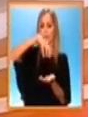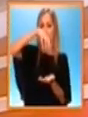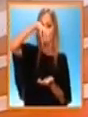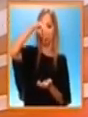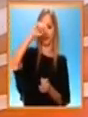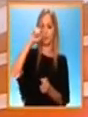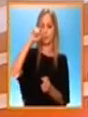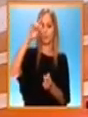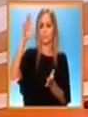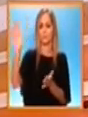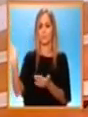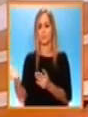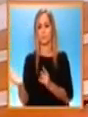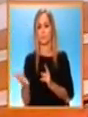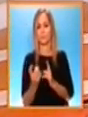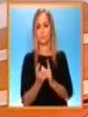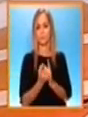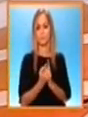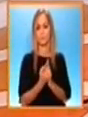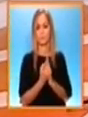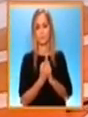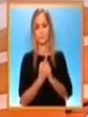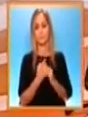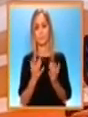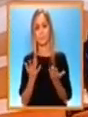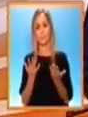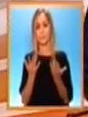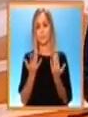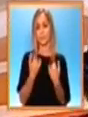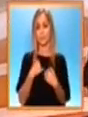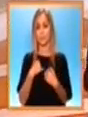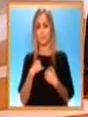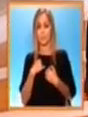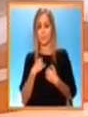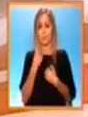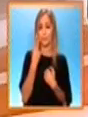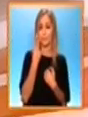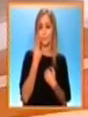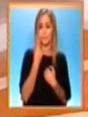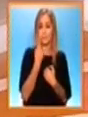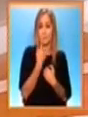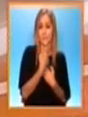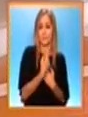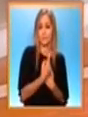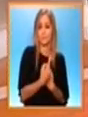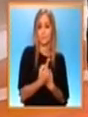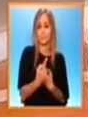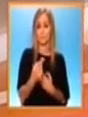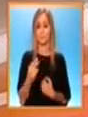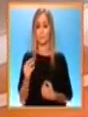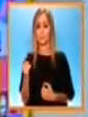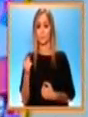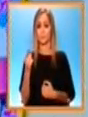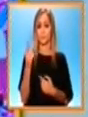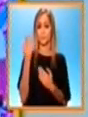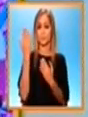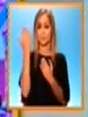Your tired feet held your hand with fireproof light. Under